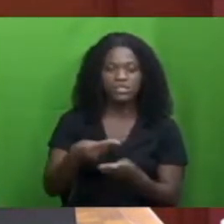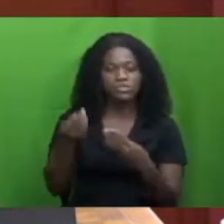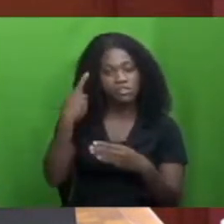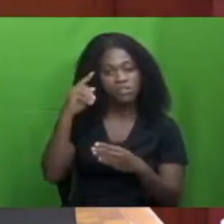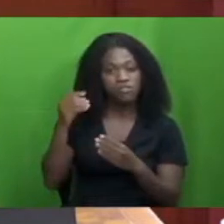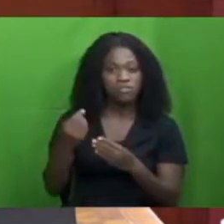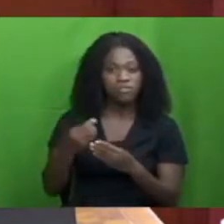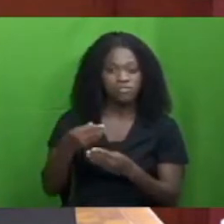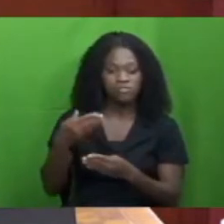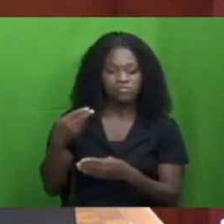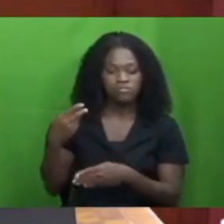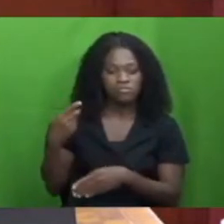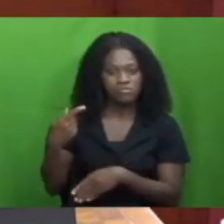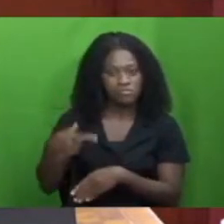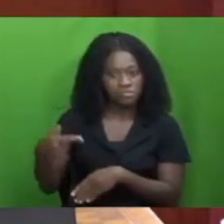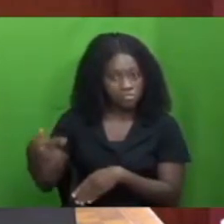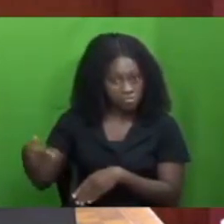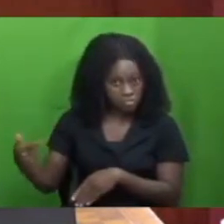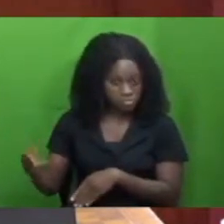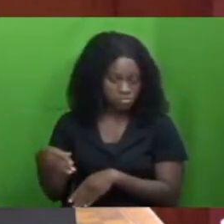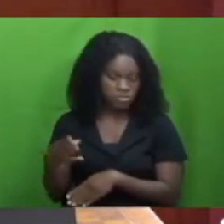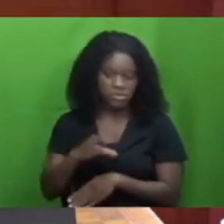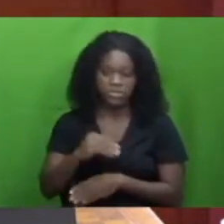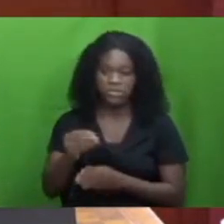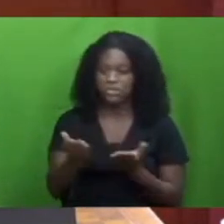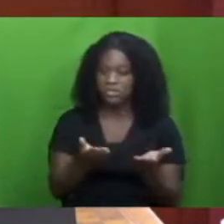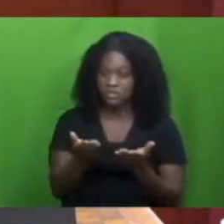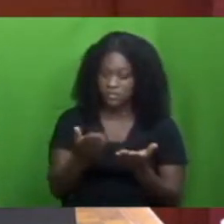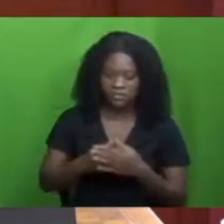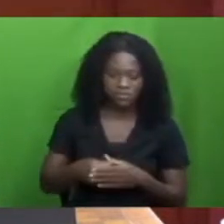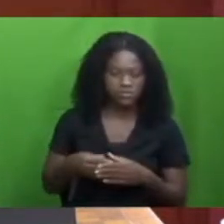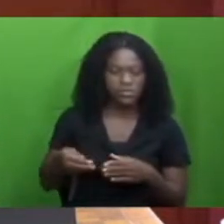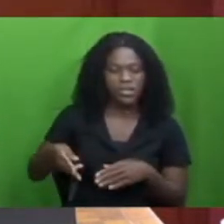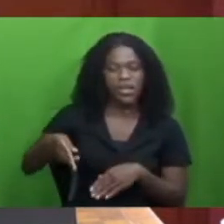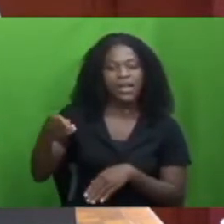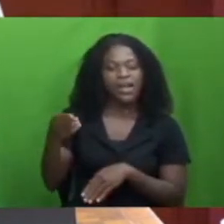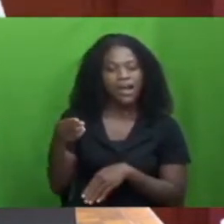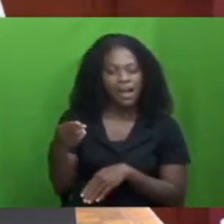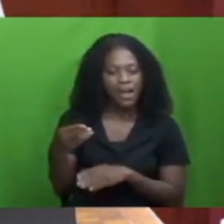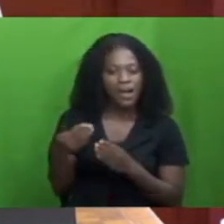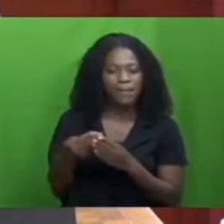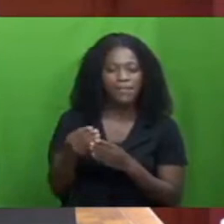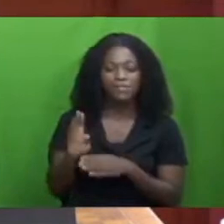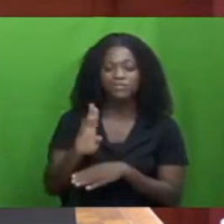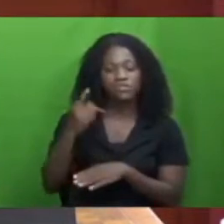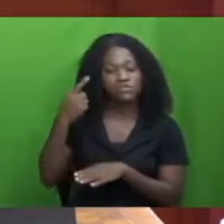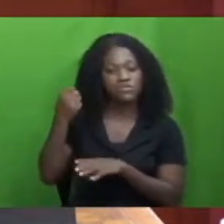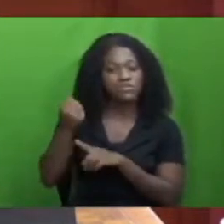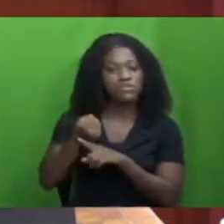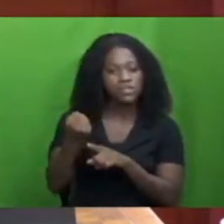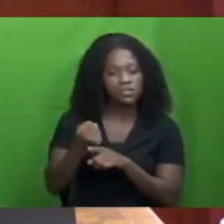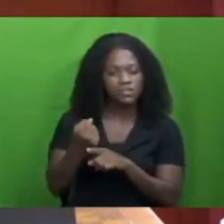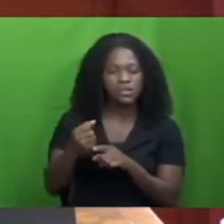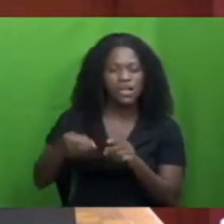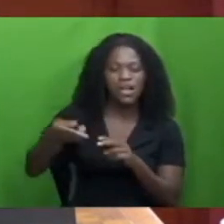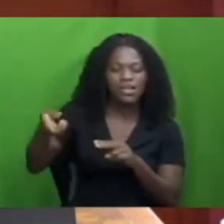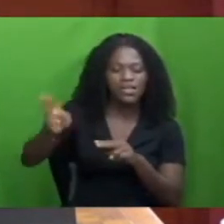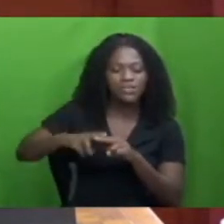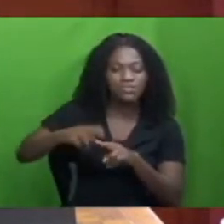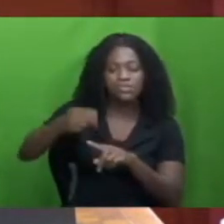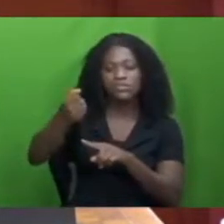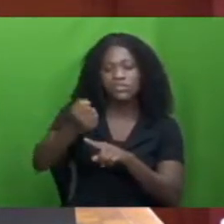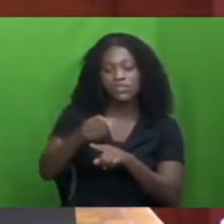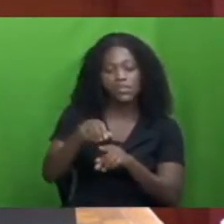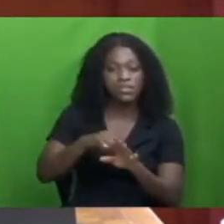higher than program compensation of employees outturn stems from higher payments for wage and salaries from the